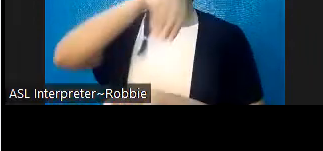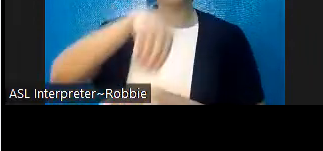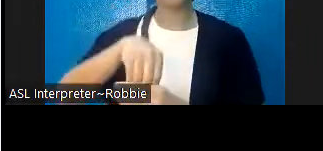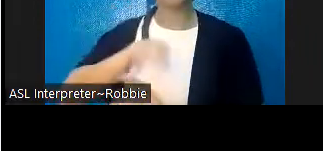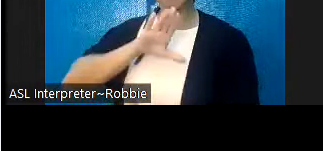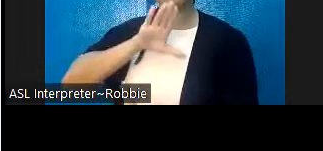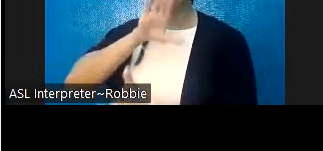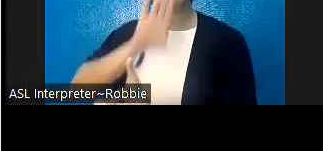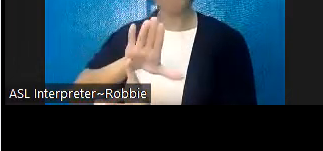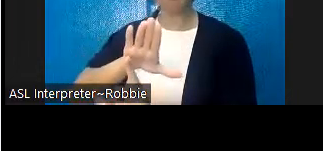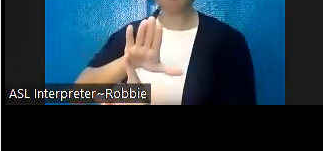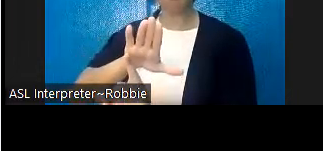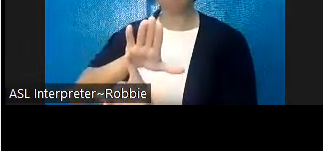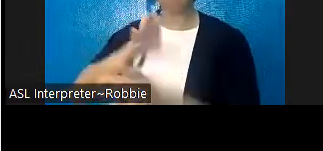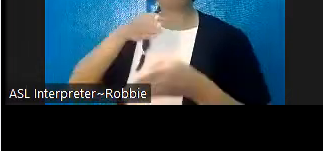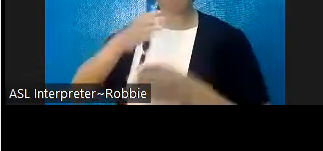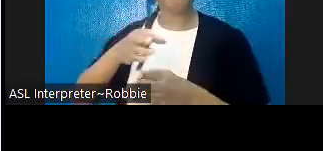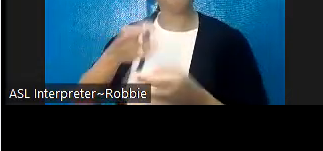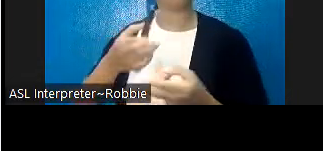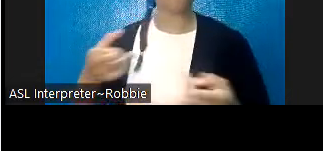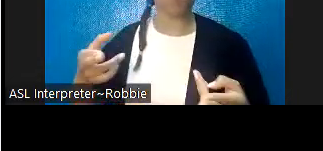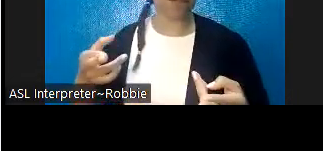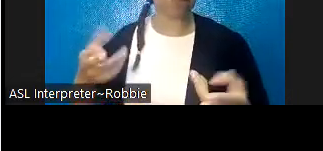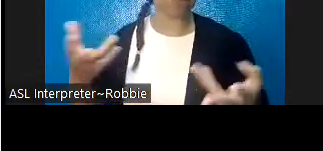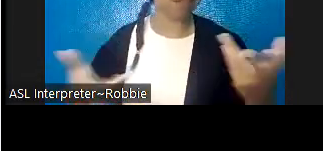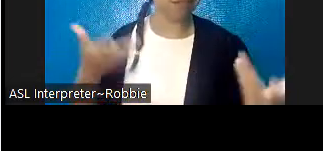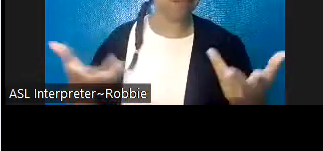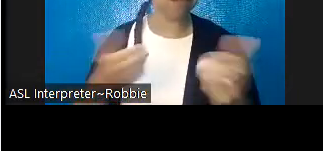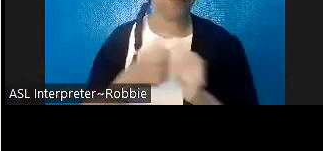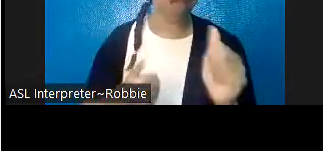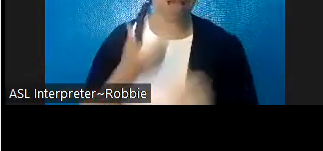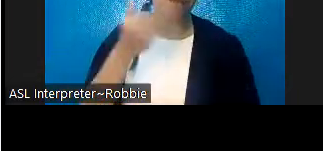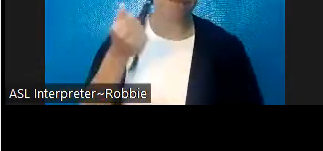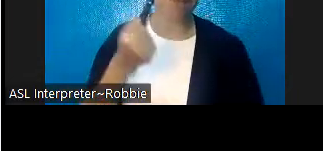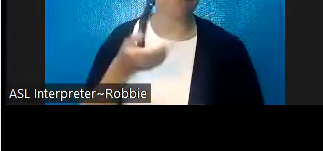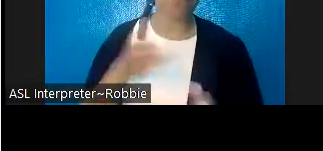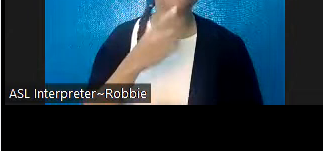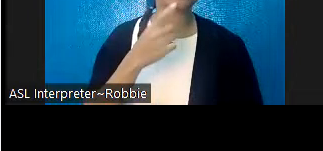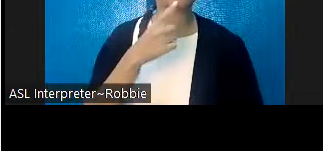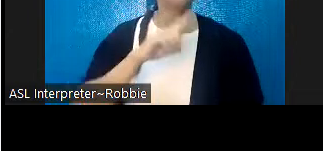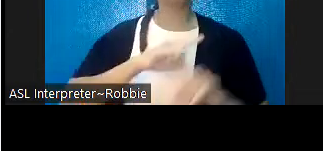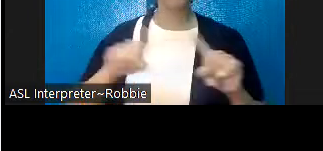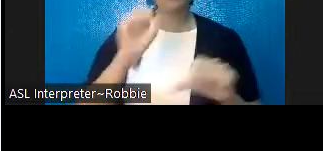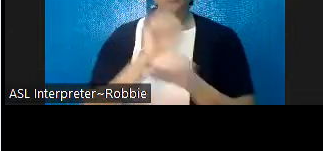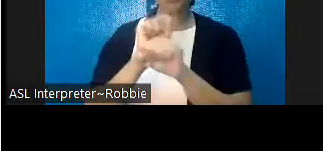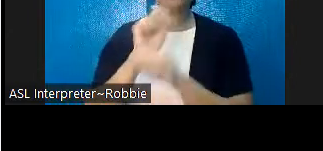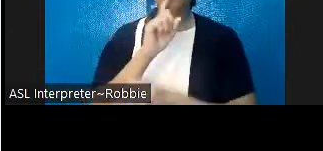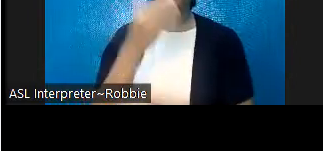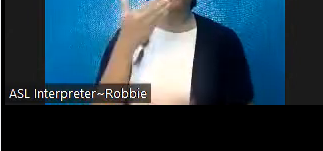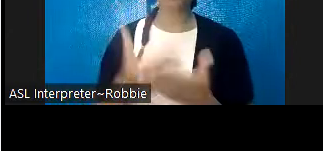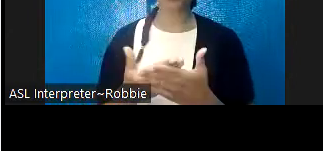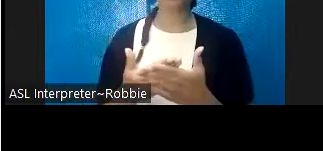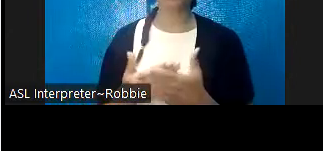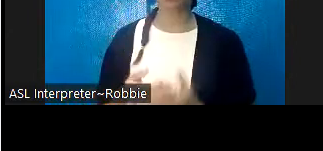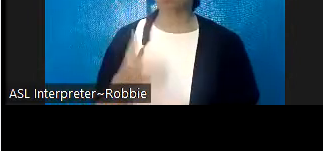scope of reference, for lack of a better term. And it really worked out well. That's an excellent strat.